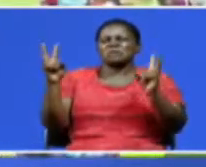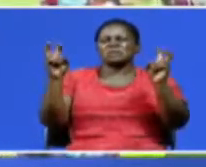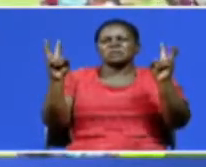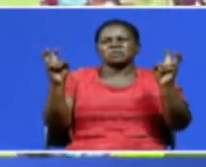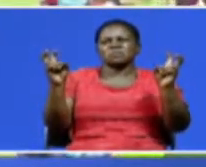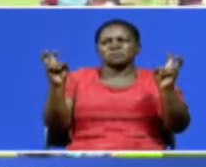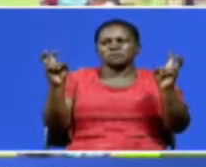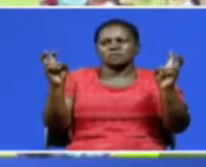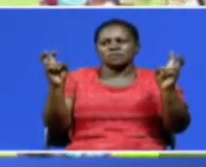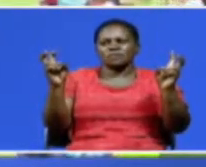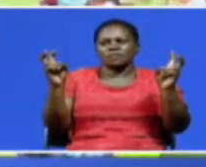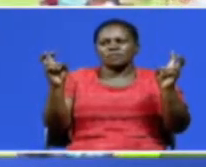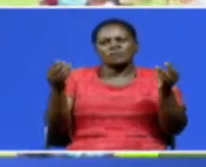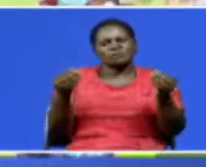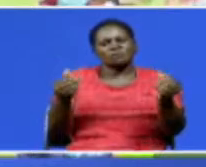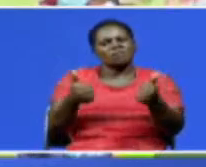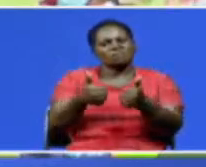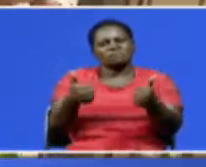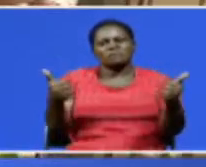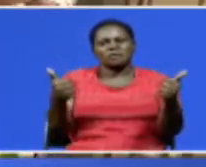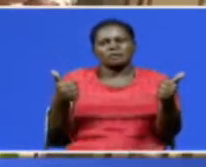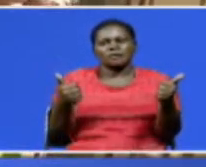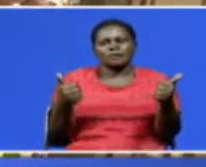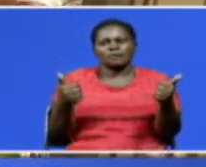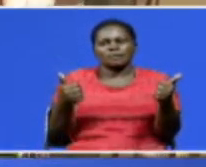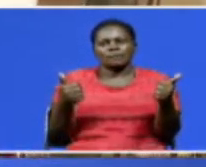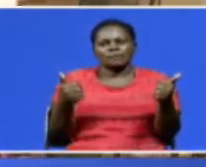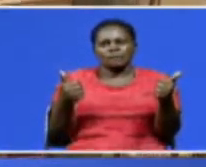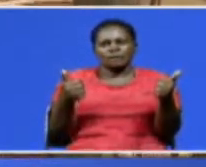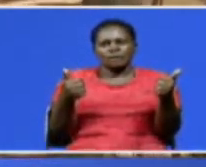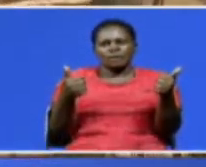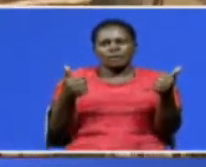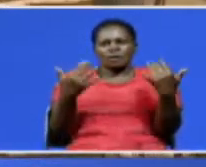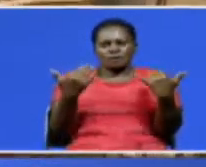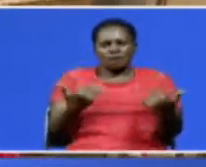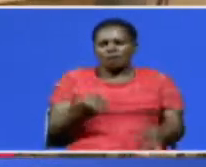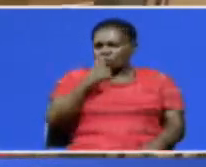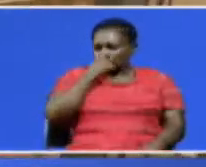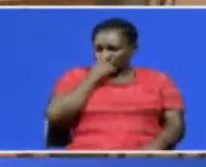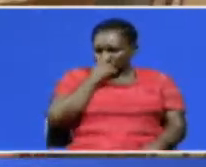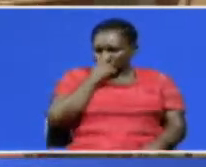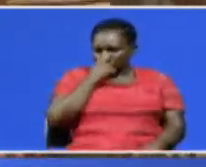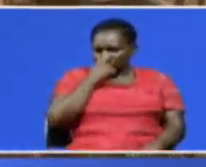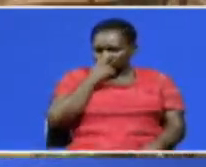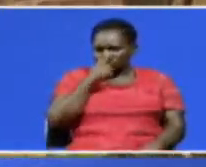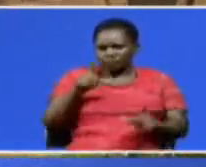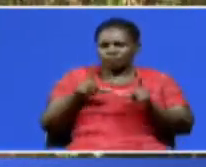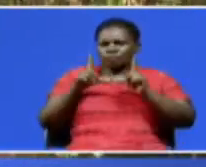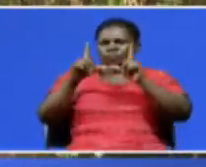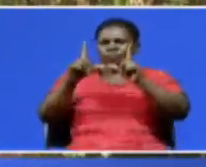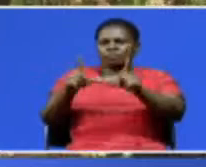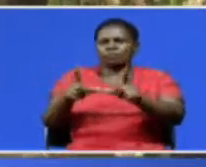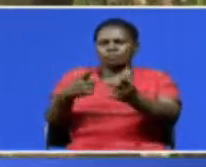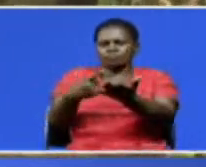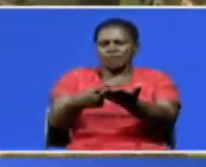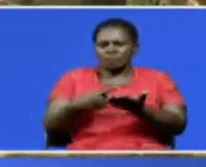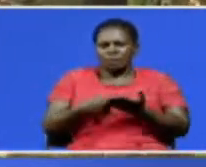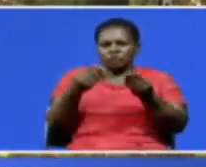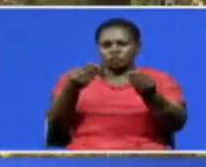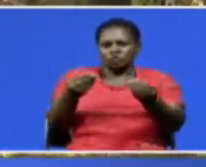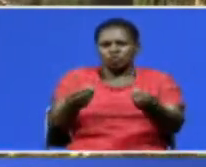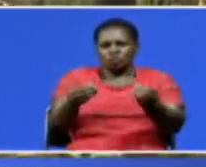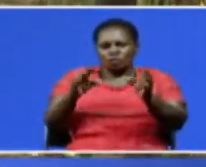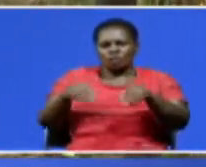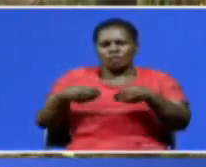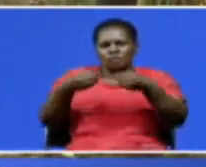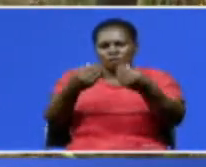small issues nakuwa resolved na kwa mzuri. All that Hannah now wishes for is that the issue will be dispensed with promptly and